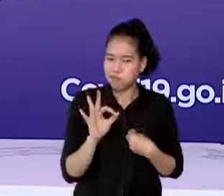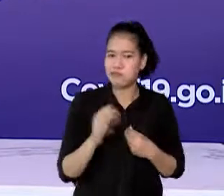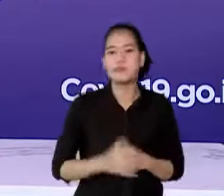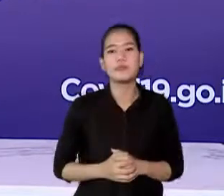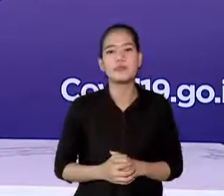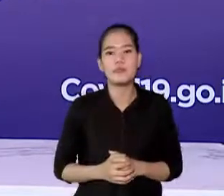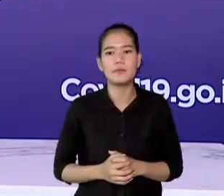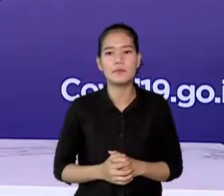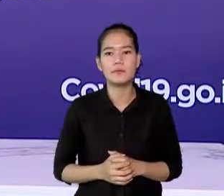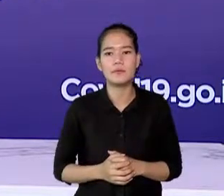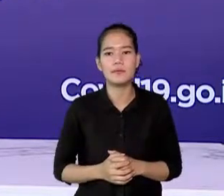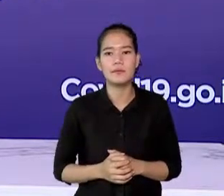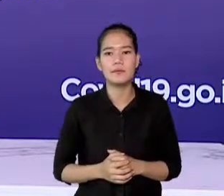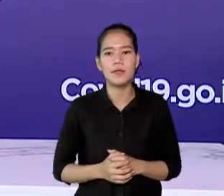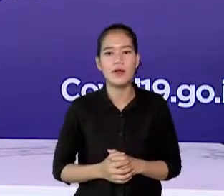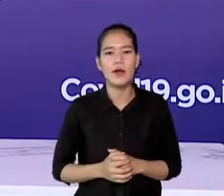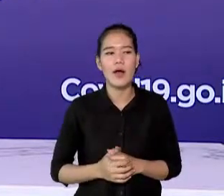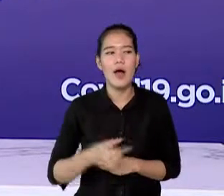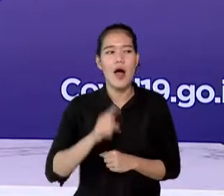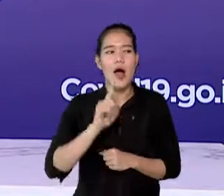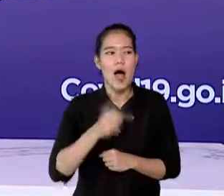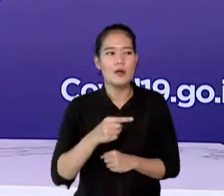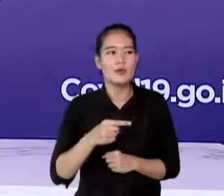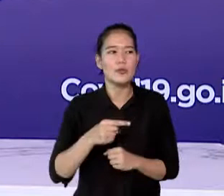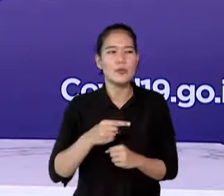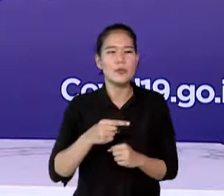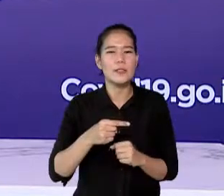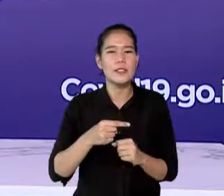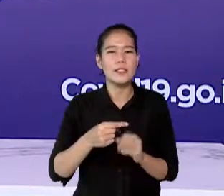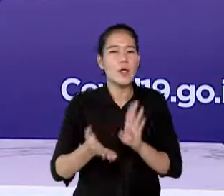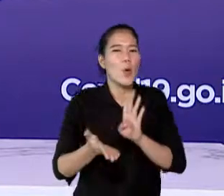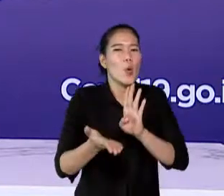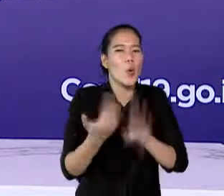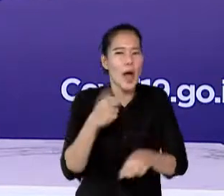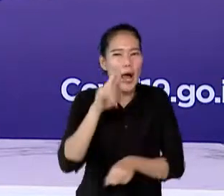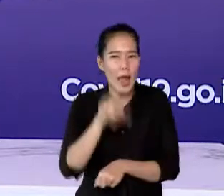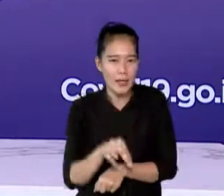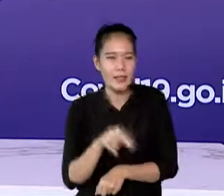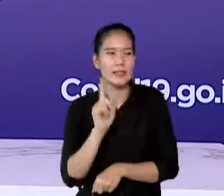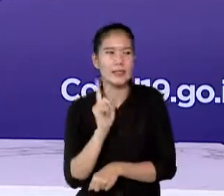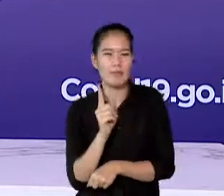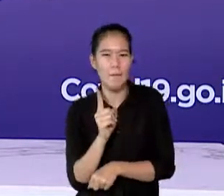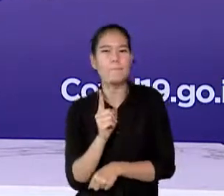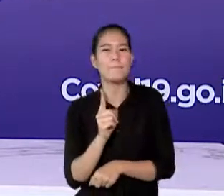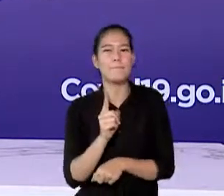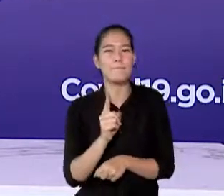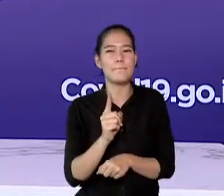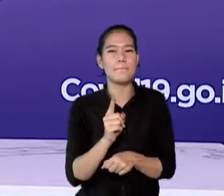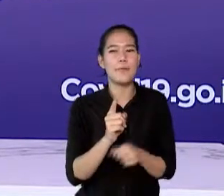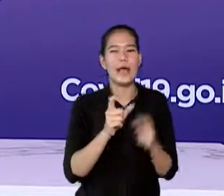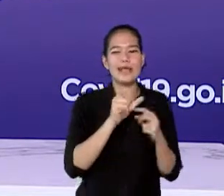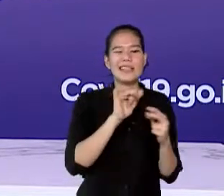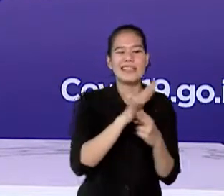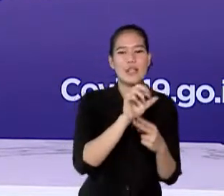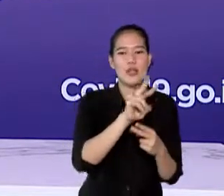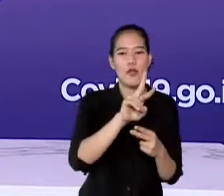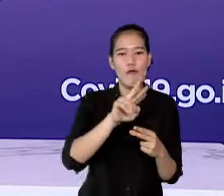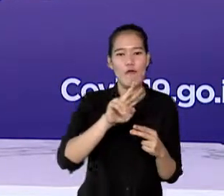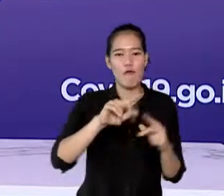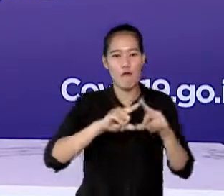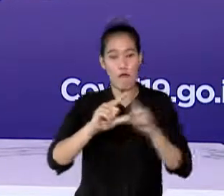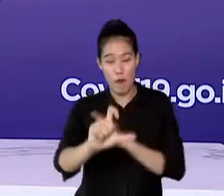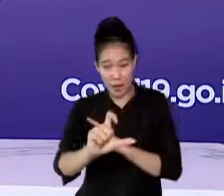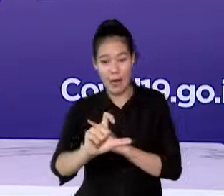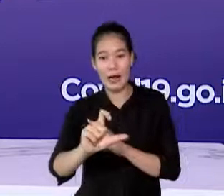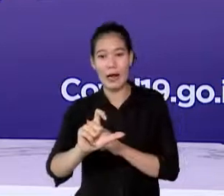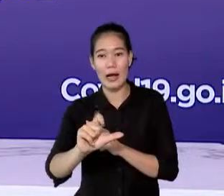65.3%. And it must be emphasized once again that the different efficacy rate of the Sinovac vaccines in the clinical